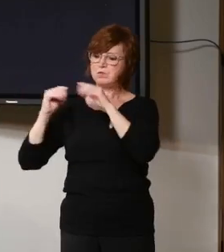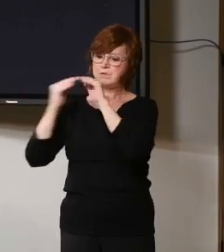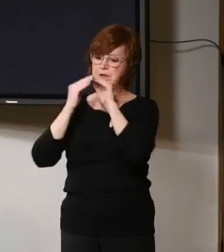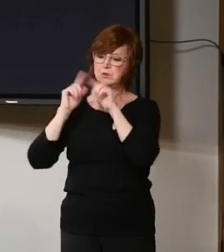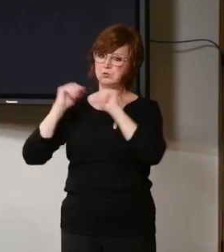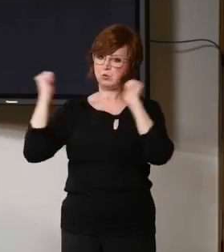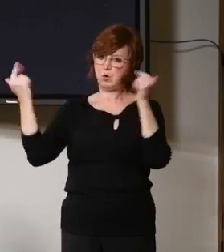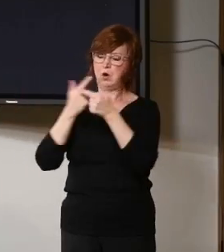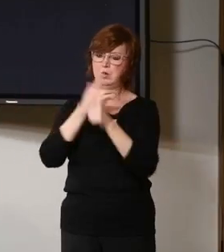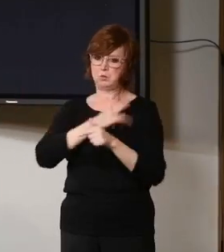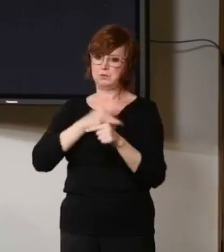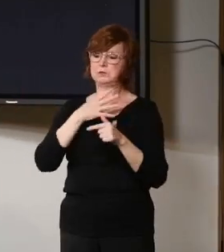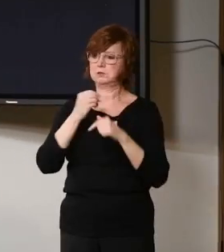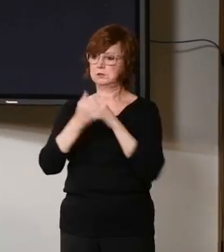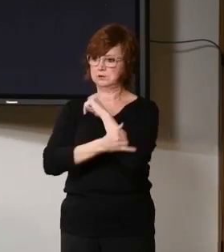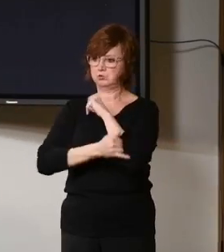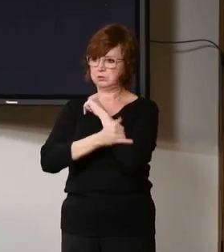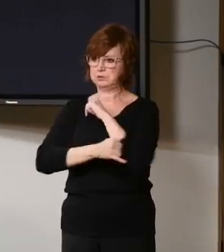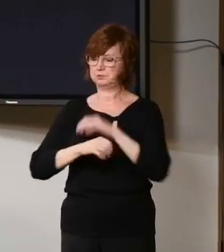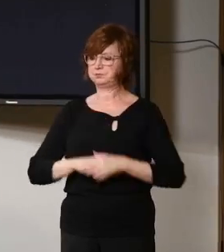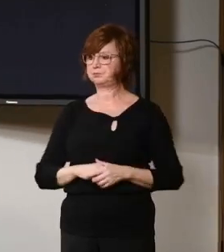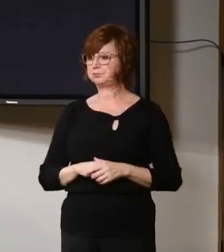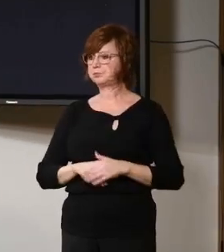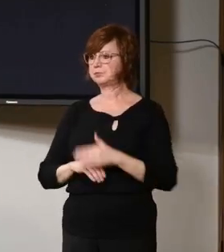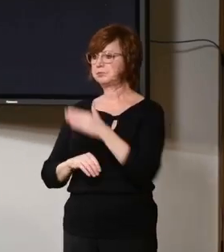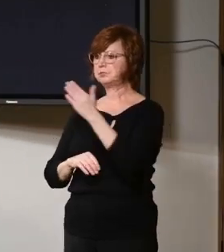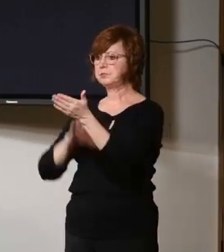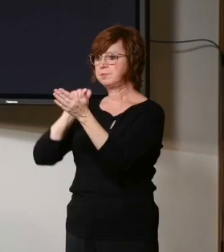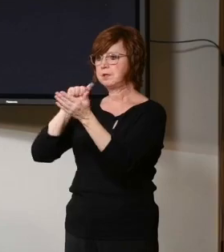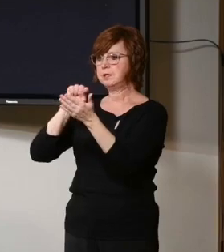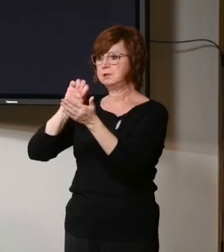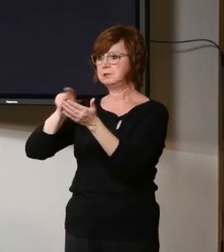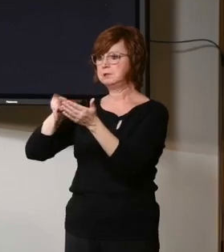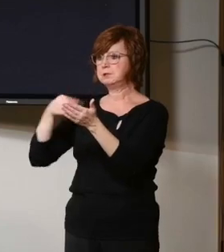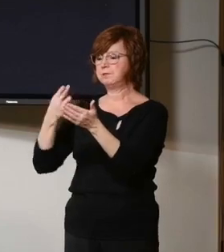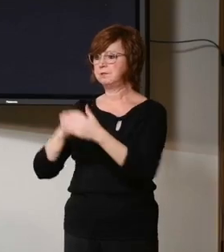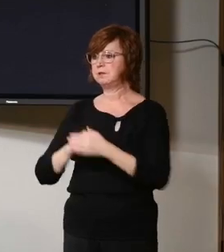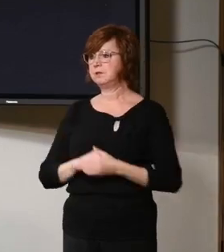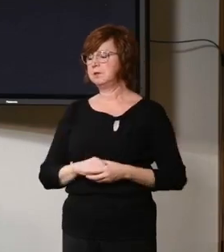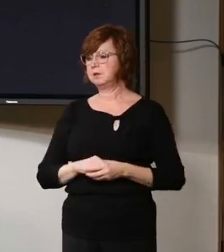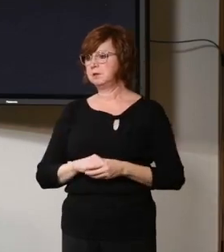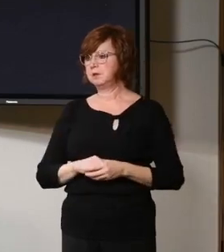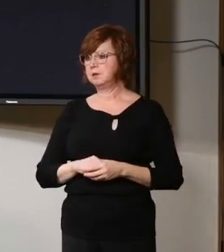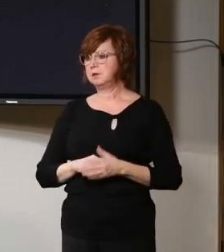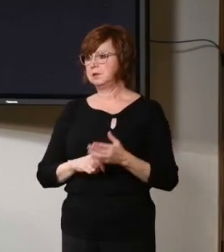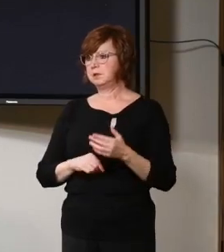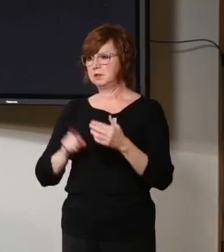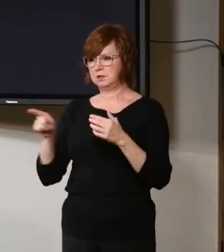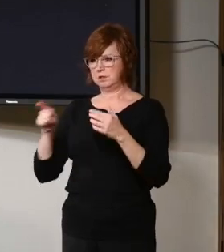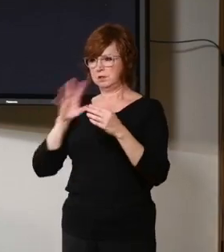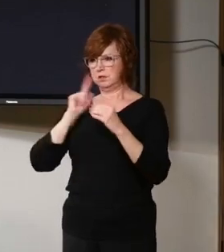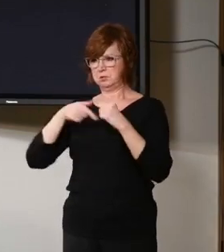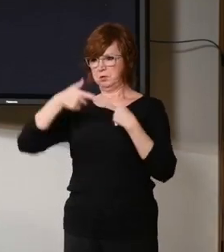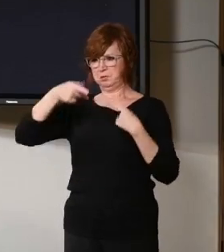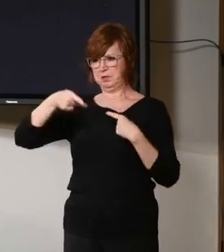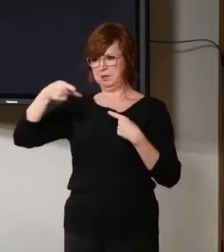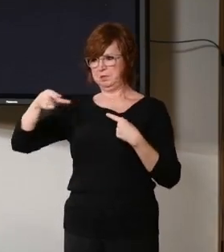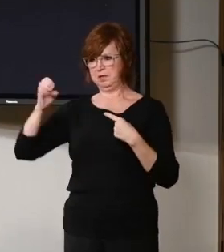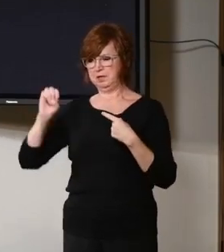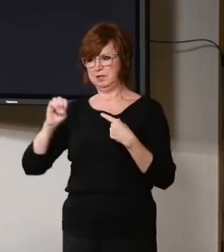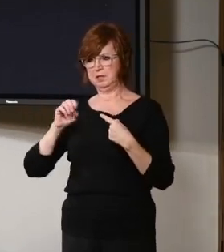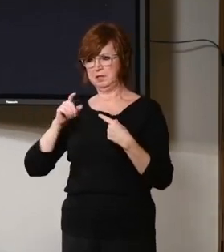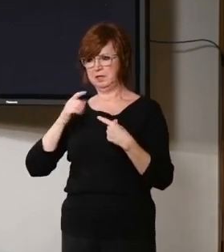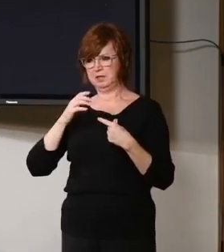Steph? To the point about the PPE, you obviously sent a memo or a note out saying there's concerns about some